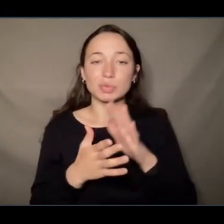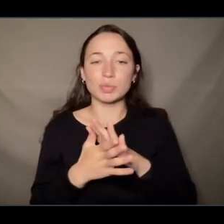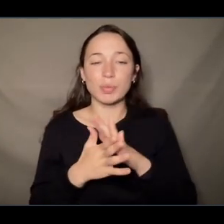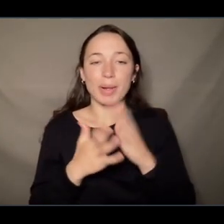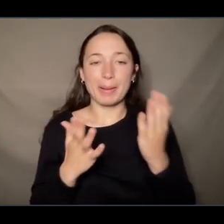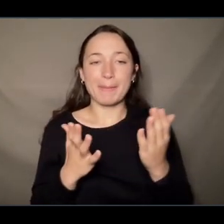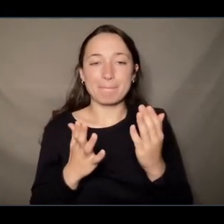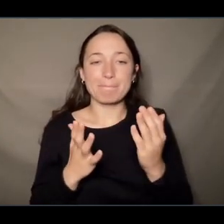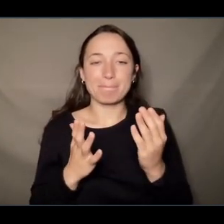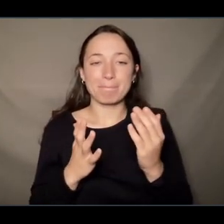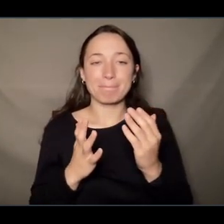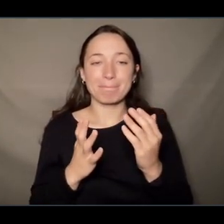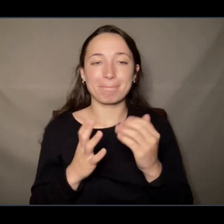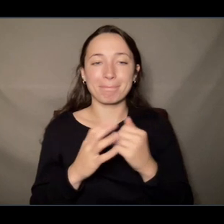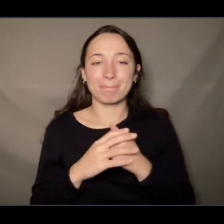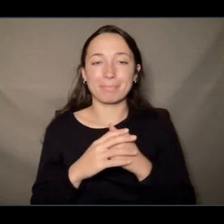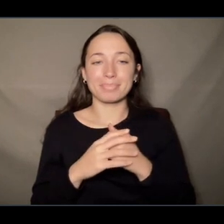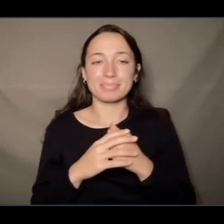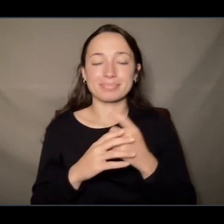in March